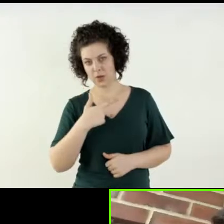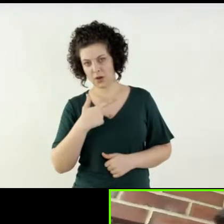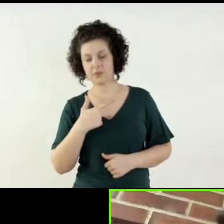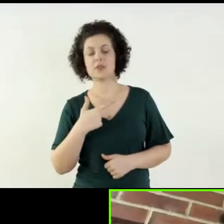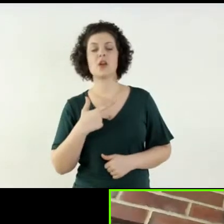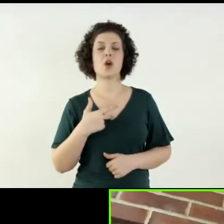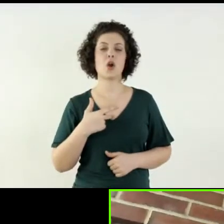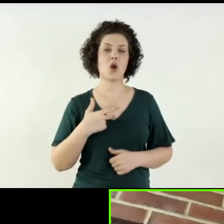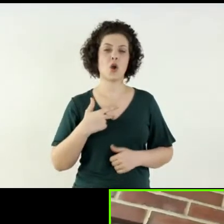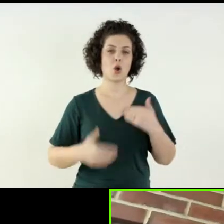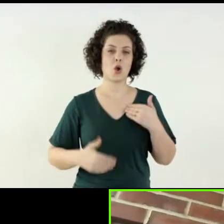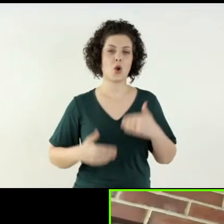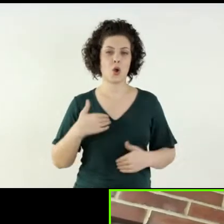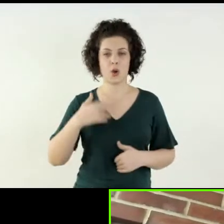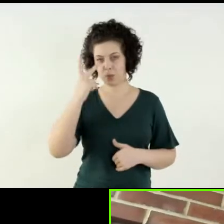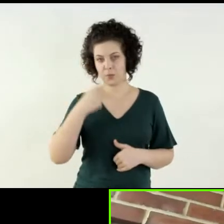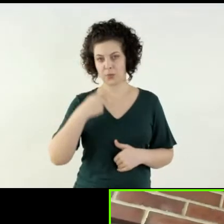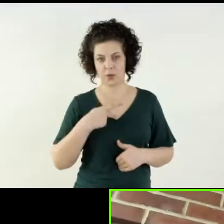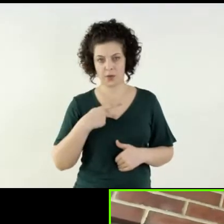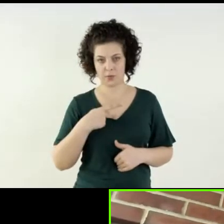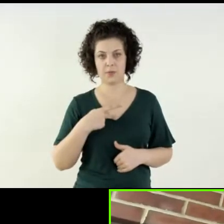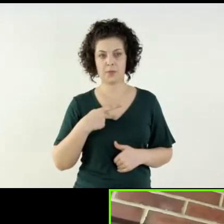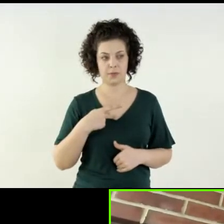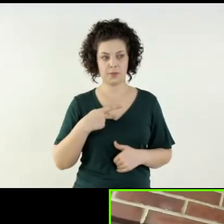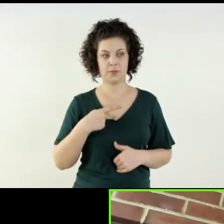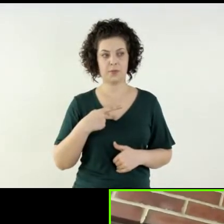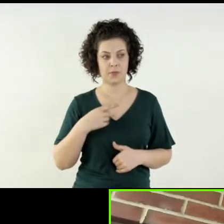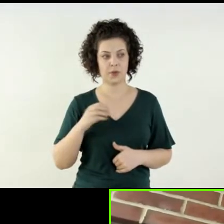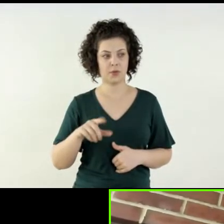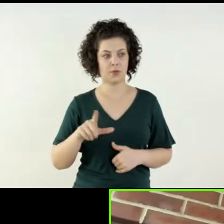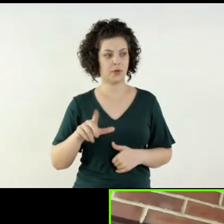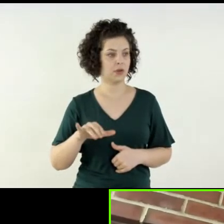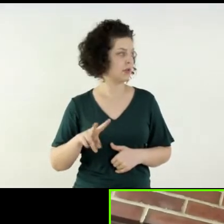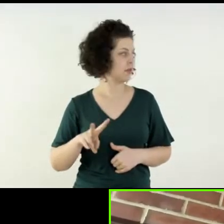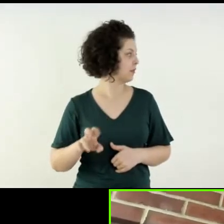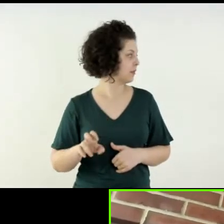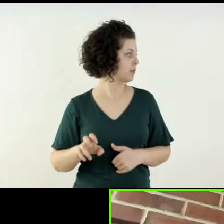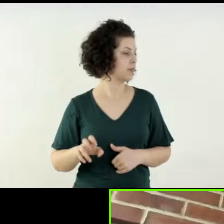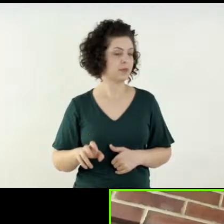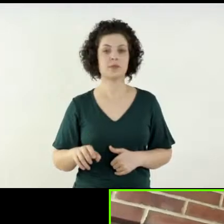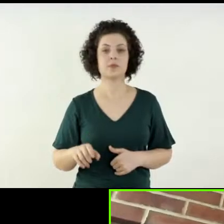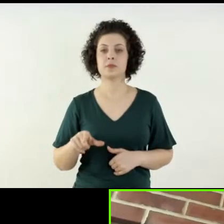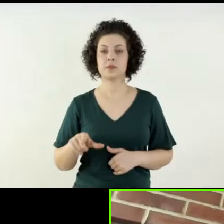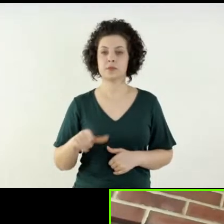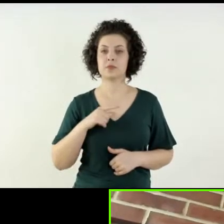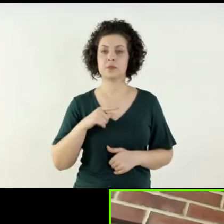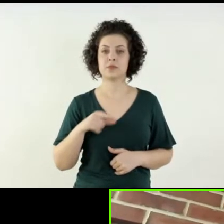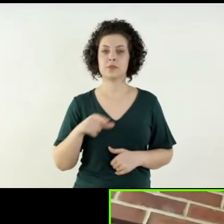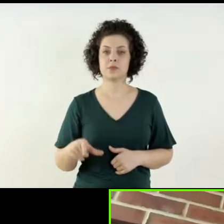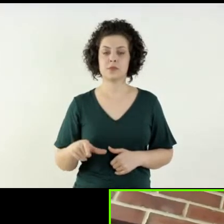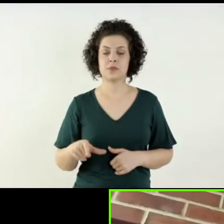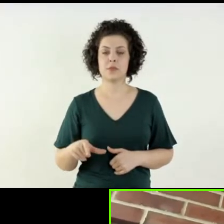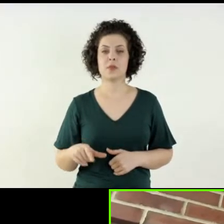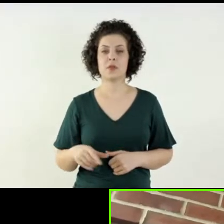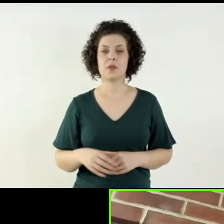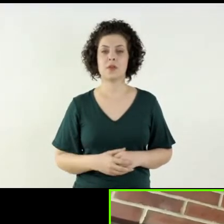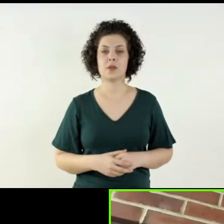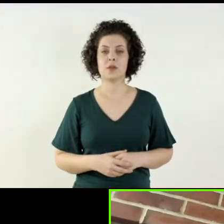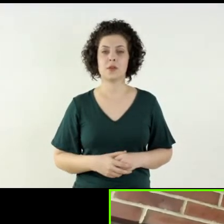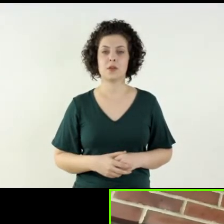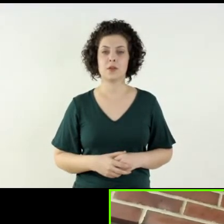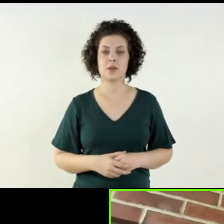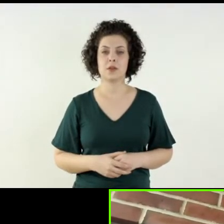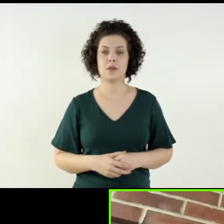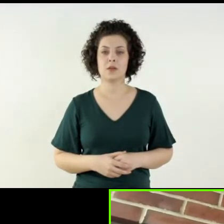work the feminist text by bell hooks called Feminism is for Everybody, which some people might be familiar with, in which